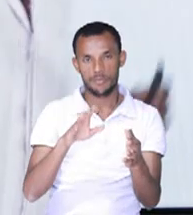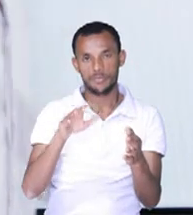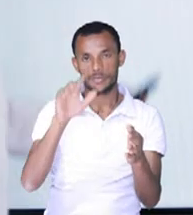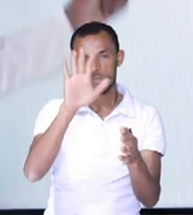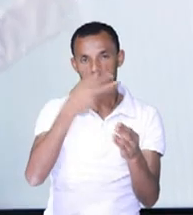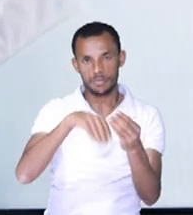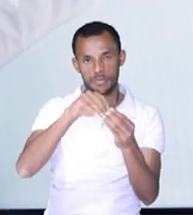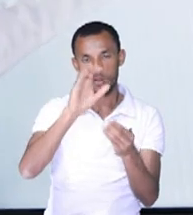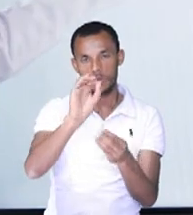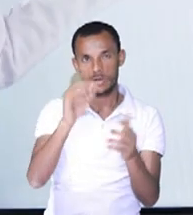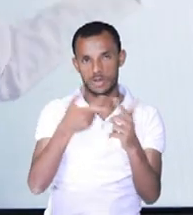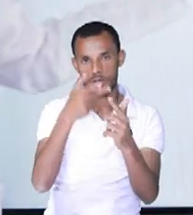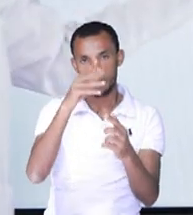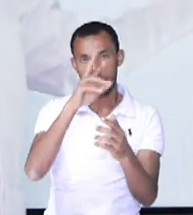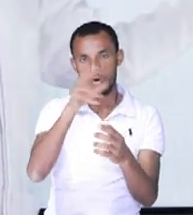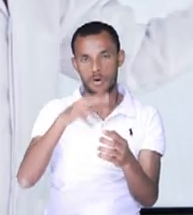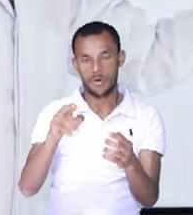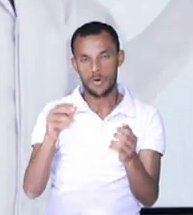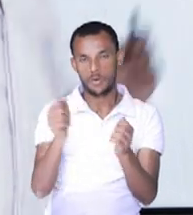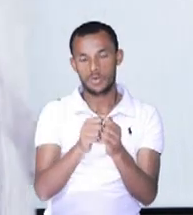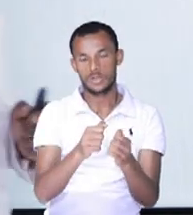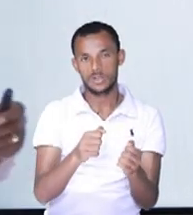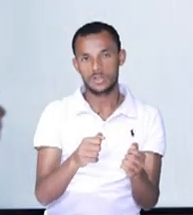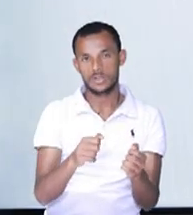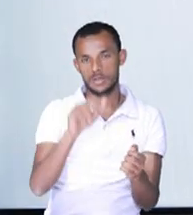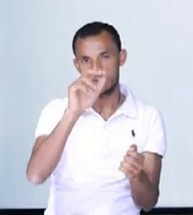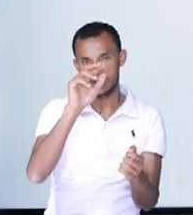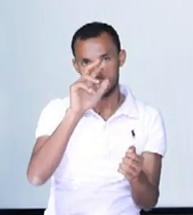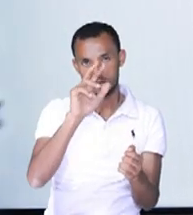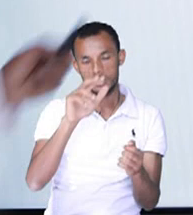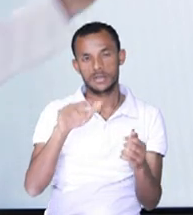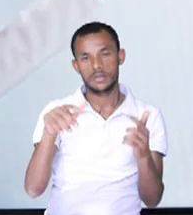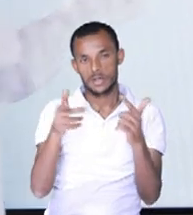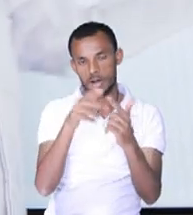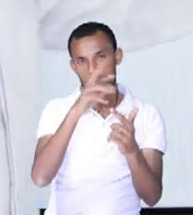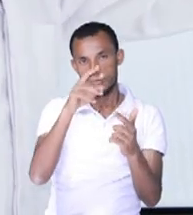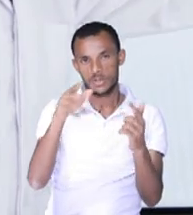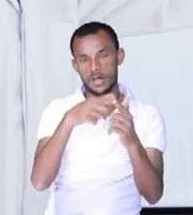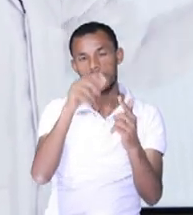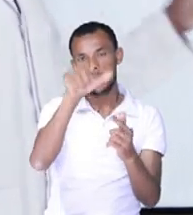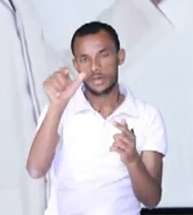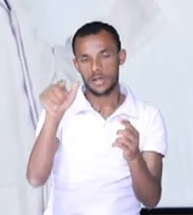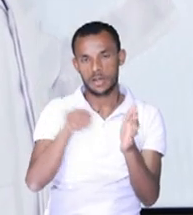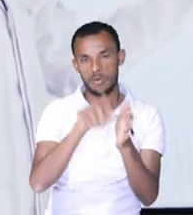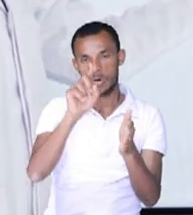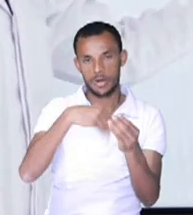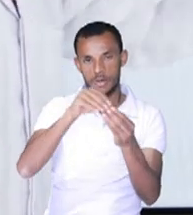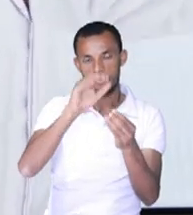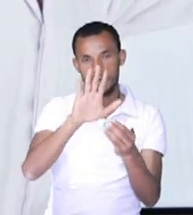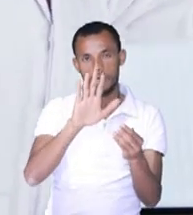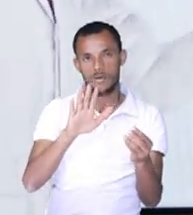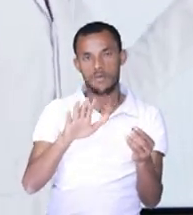0. Second row with corresponding elements of the second row of the second matrix. -1 plus 5,